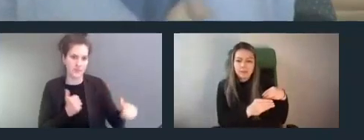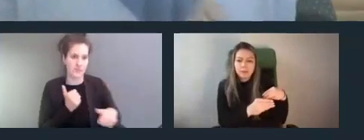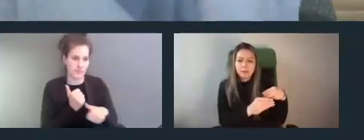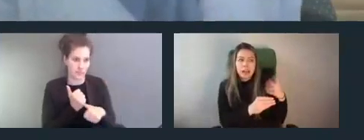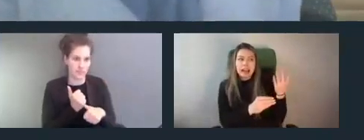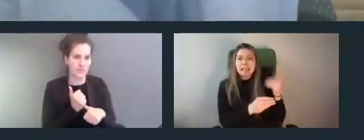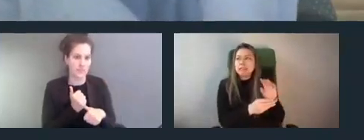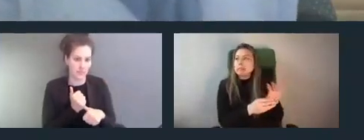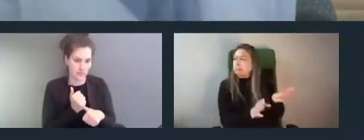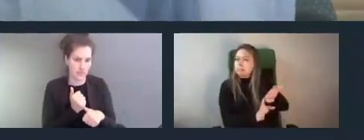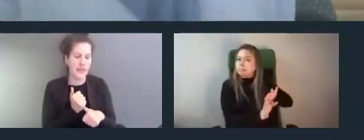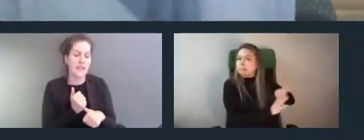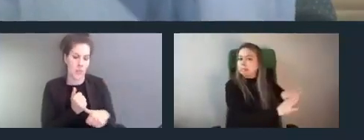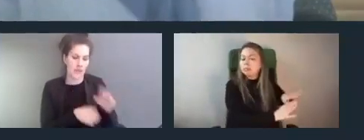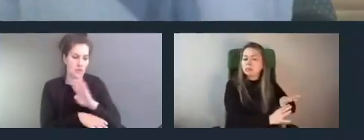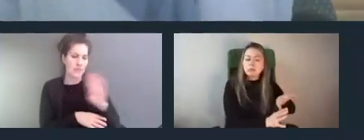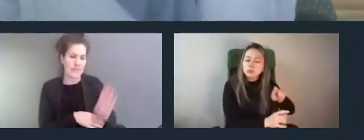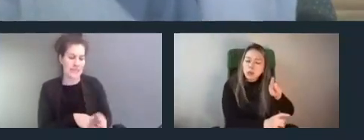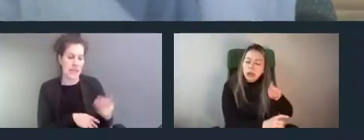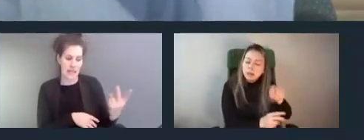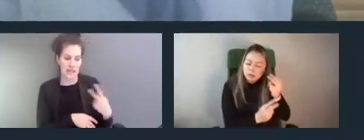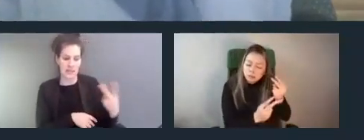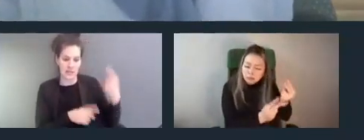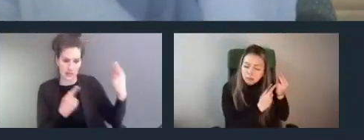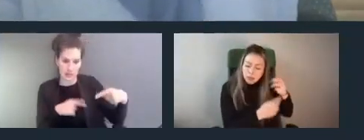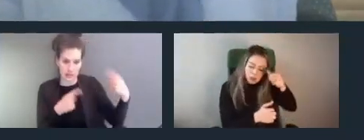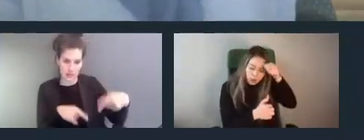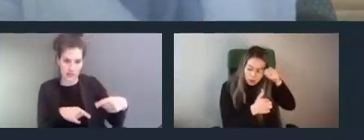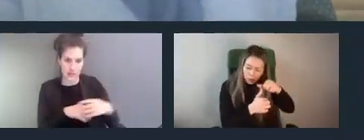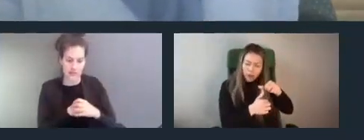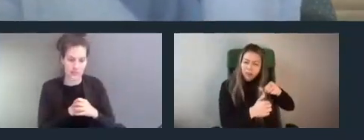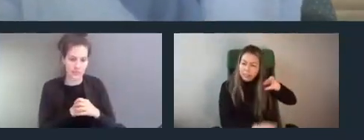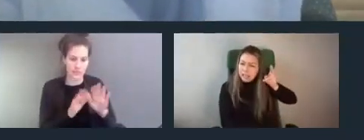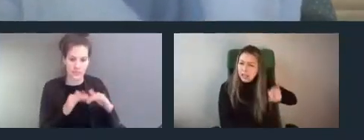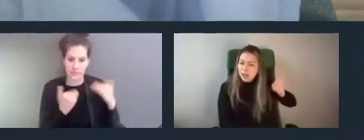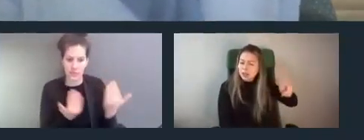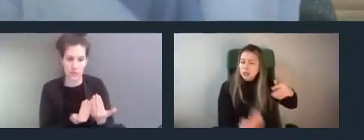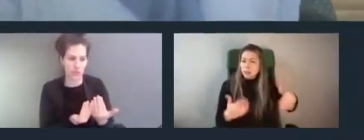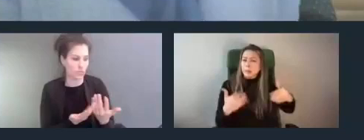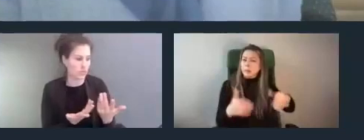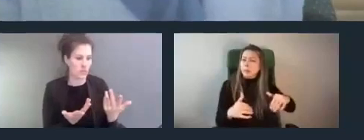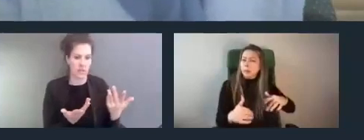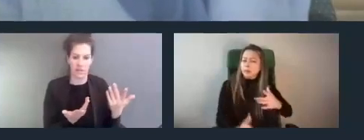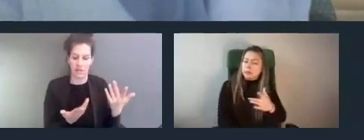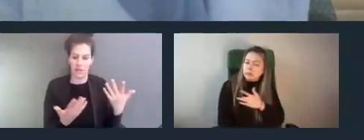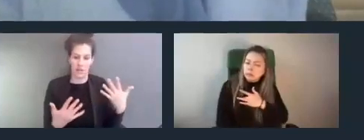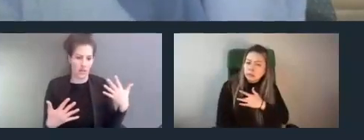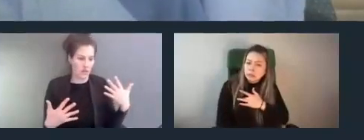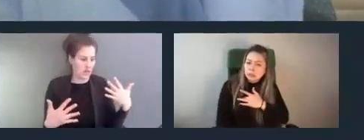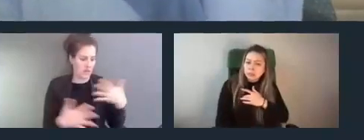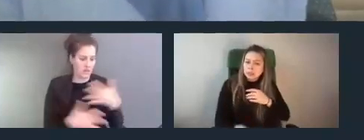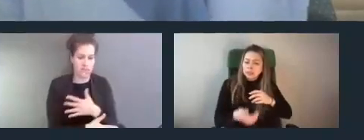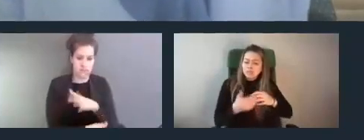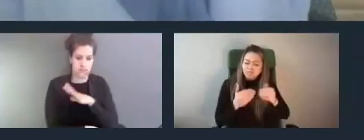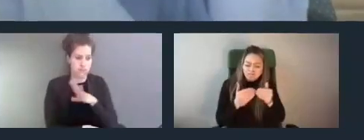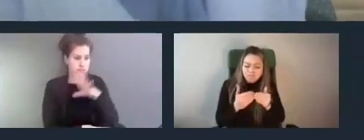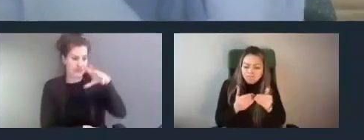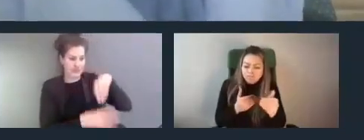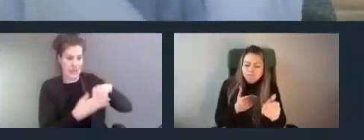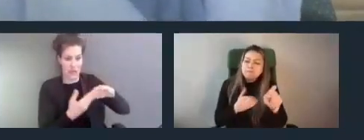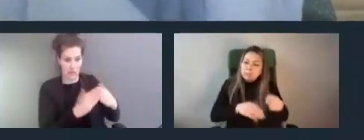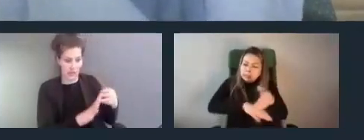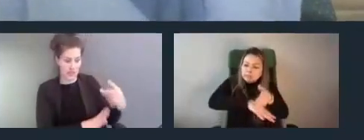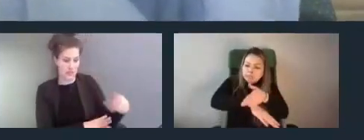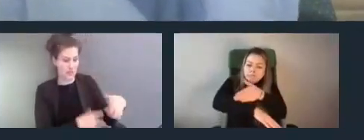We have to remember the history, the painful history, and we have to do better to bring justice, to